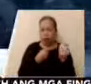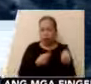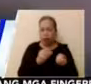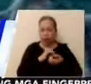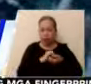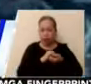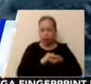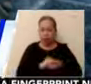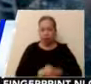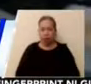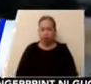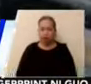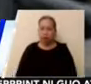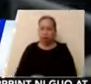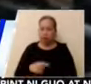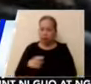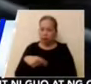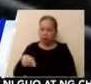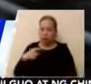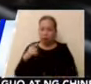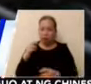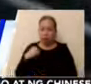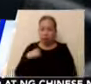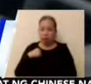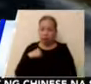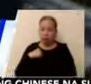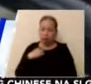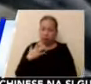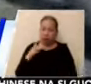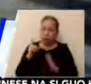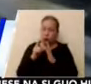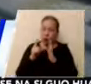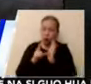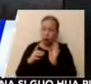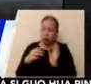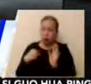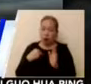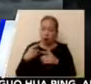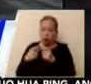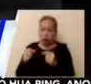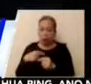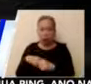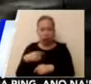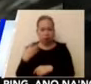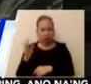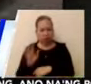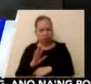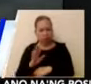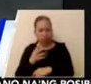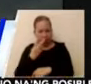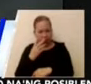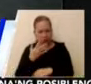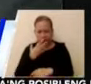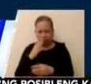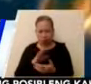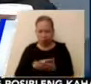Kinundin na rin ng mga mambabatas ng Japan ang ikinilos ng China Coast Guard sa Ayungin Shoal noong June